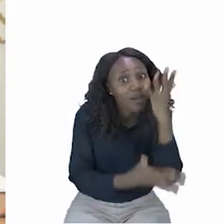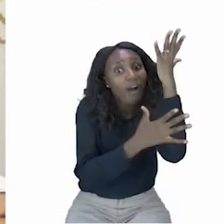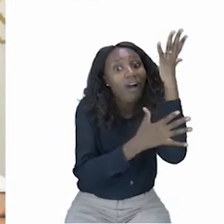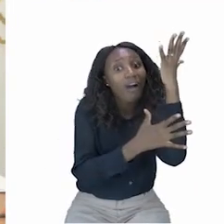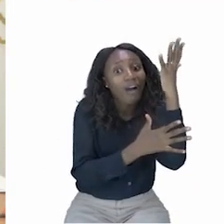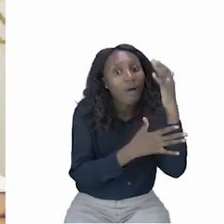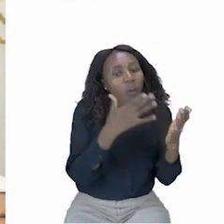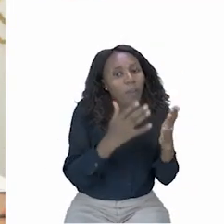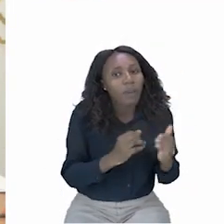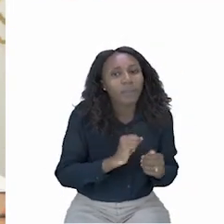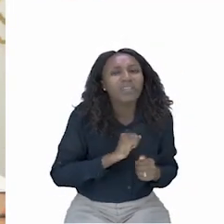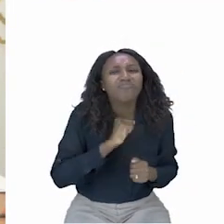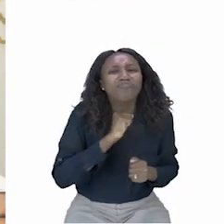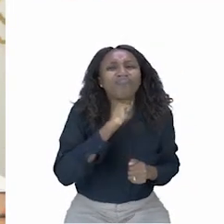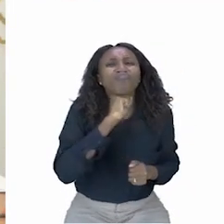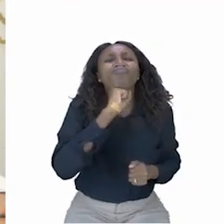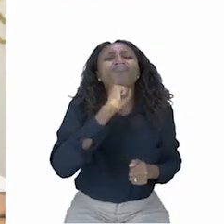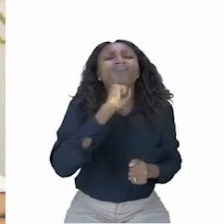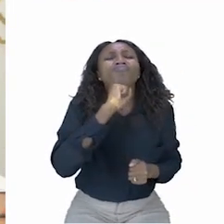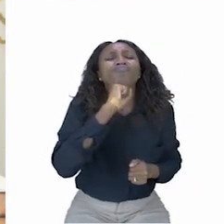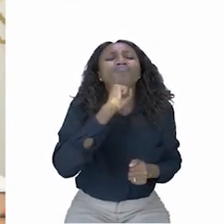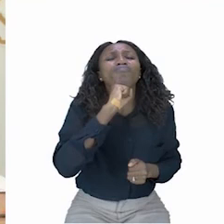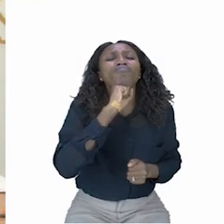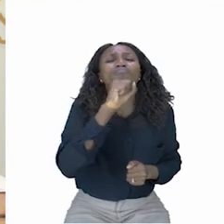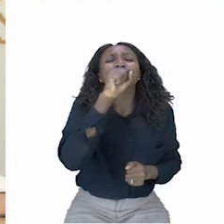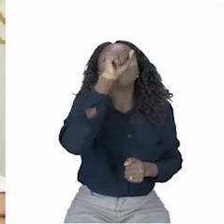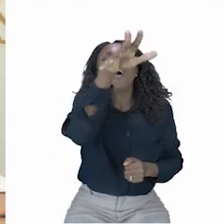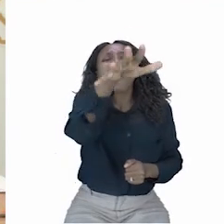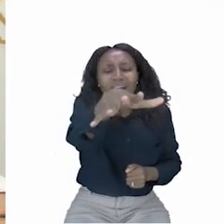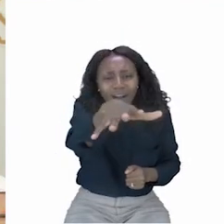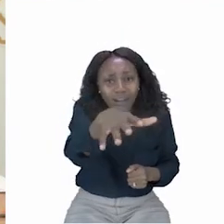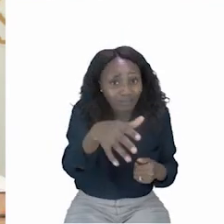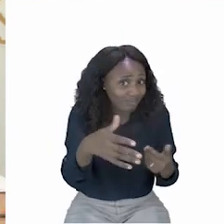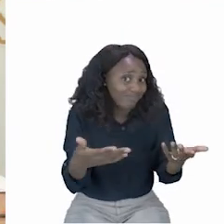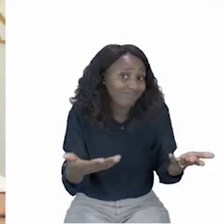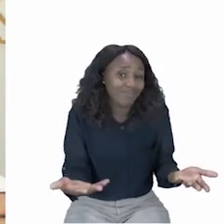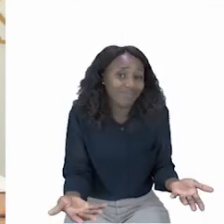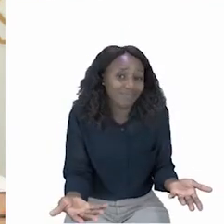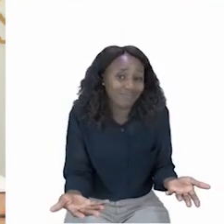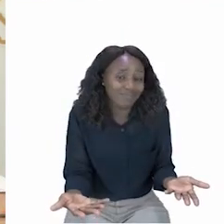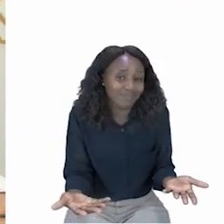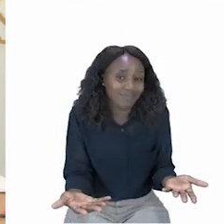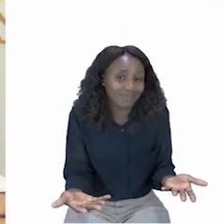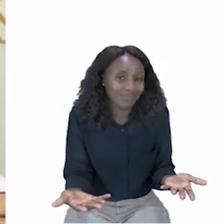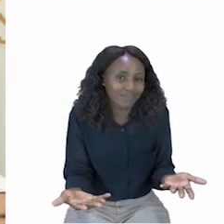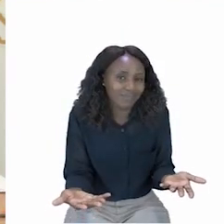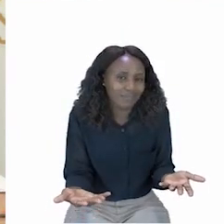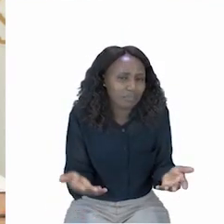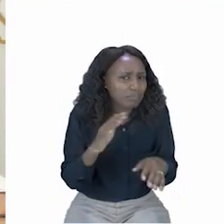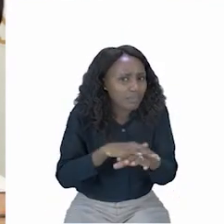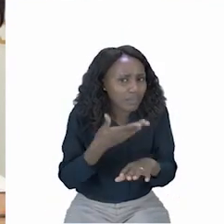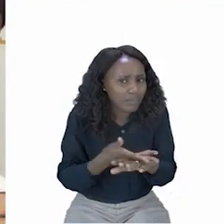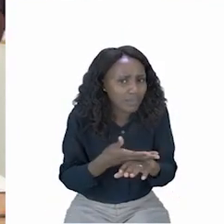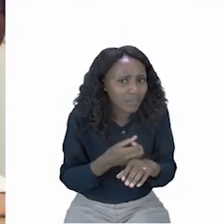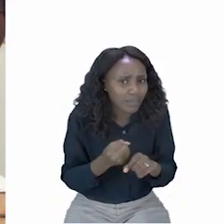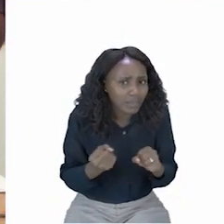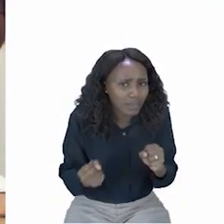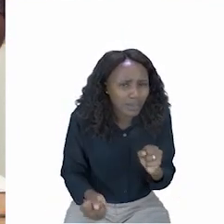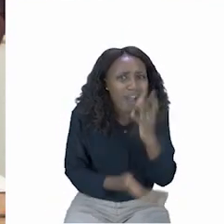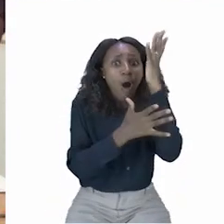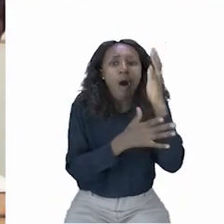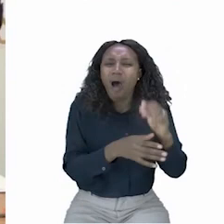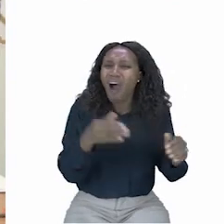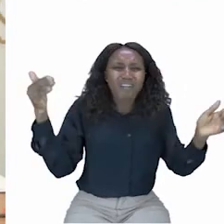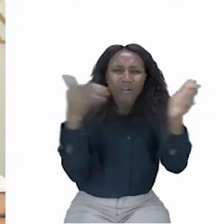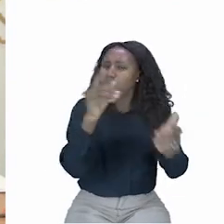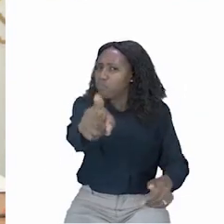emphasize, make a strong point in the sentence. It can even be something like, oh, stop that